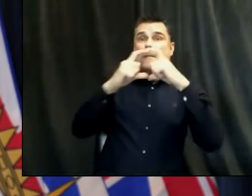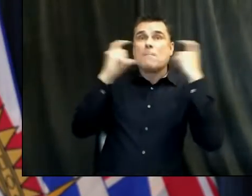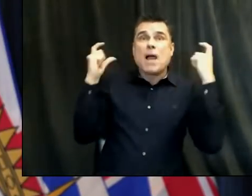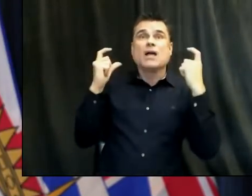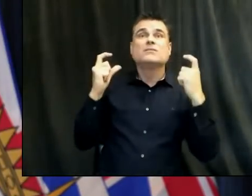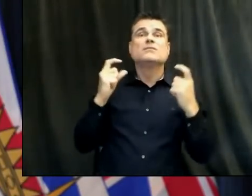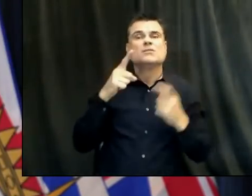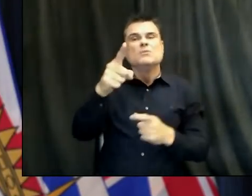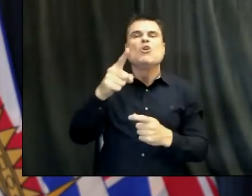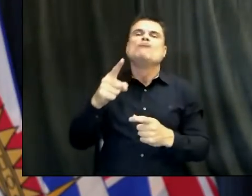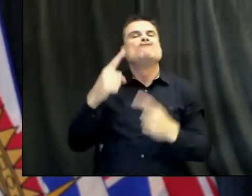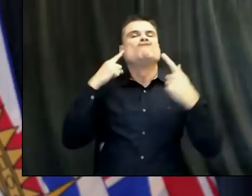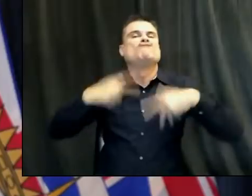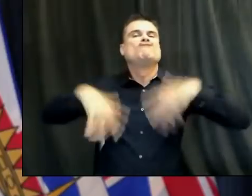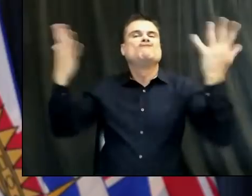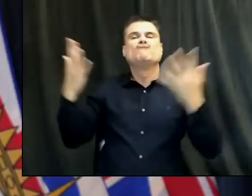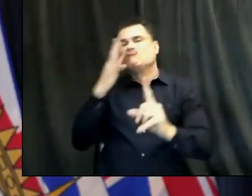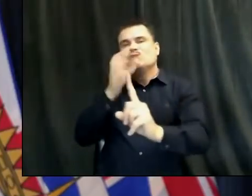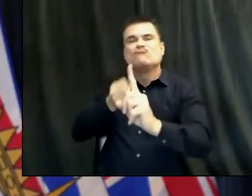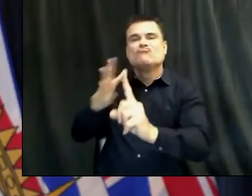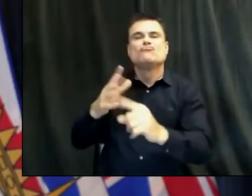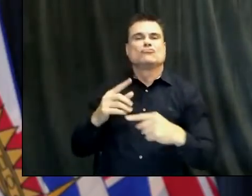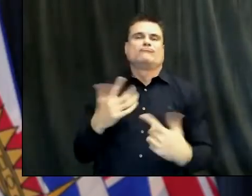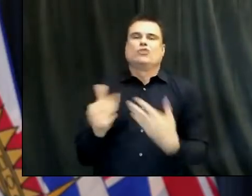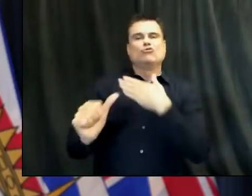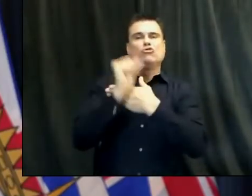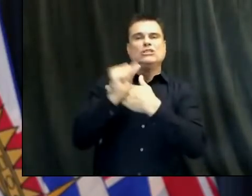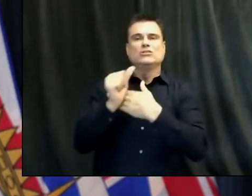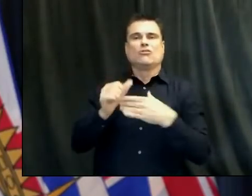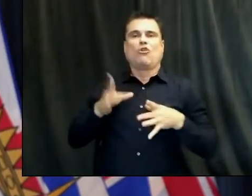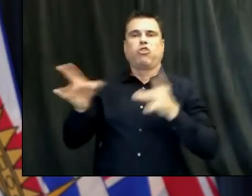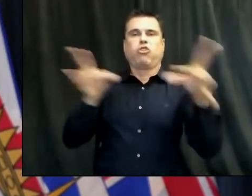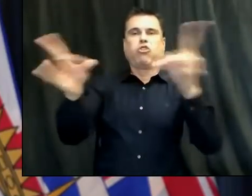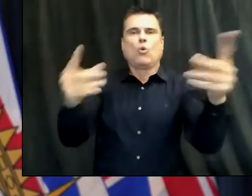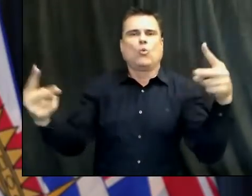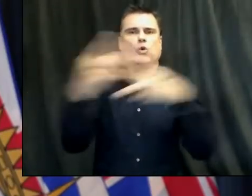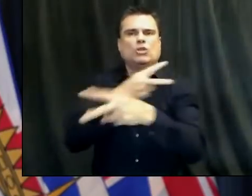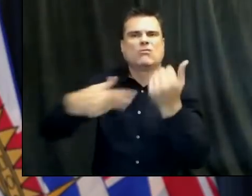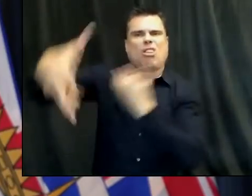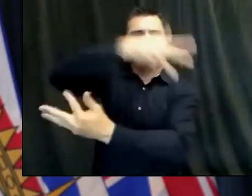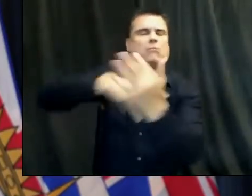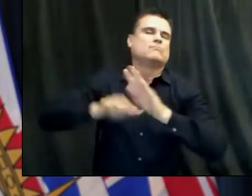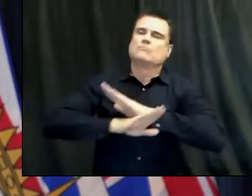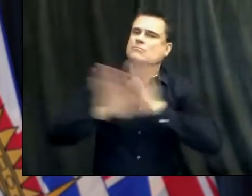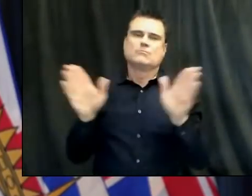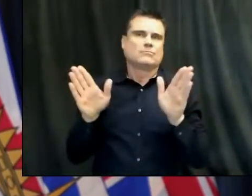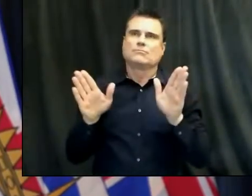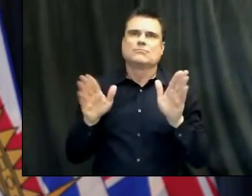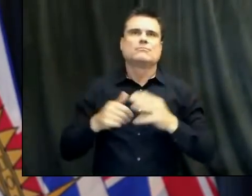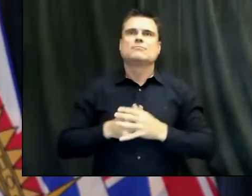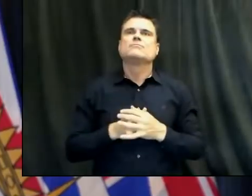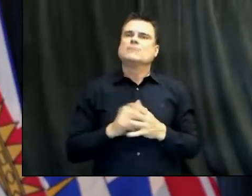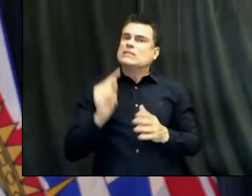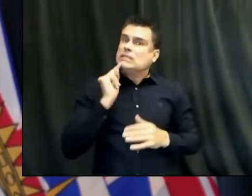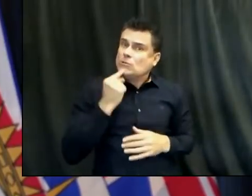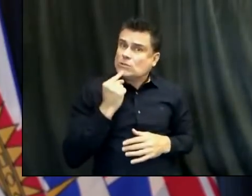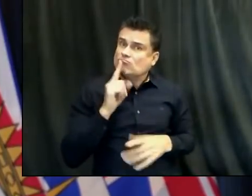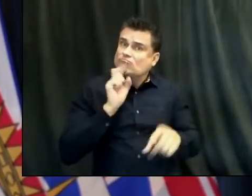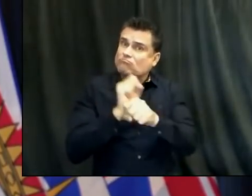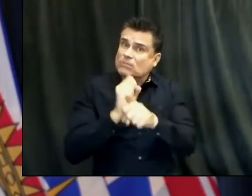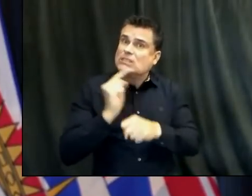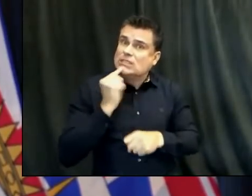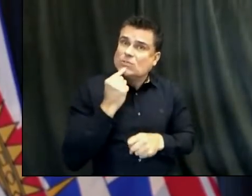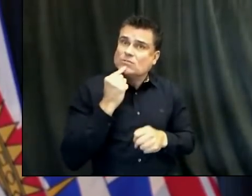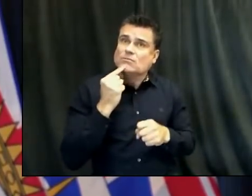remind all of us about the severity of this illness and the fact that we have people who are suffering in our hospitals right